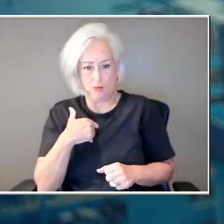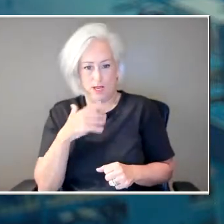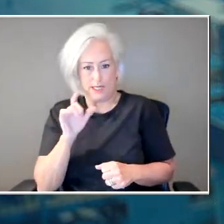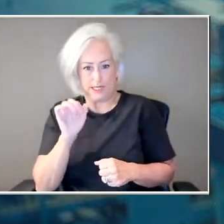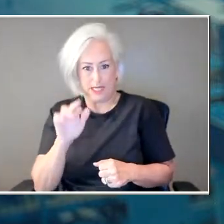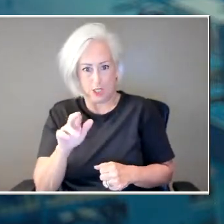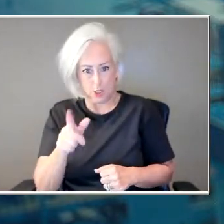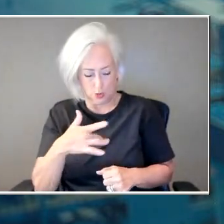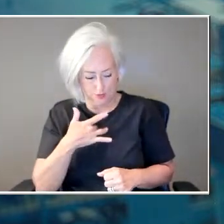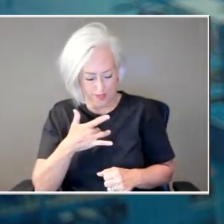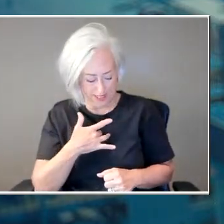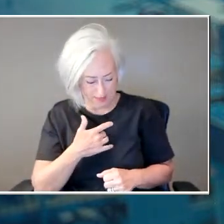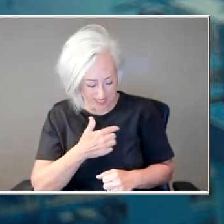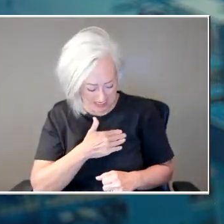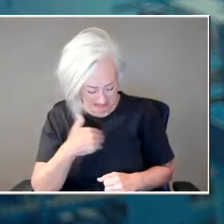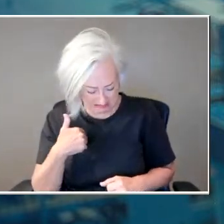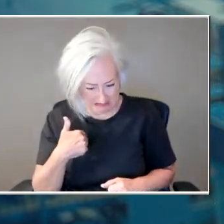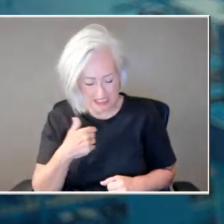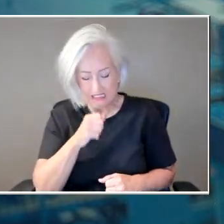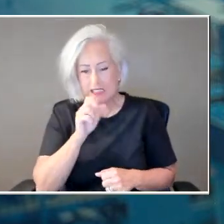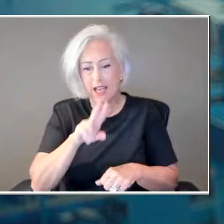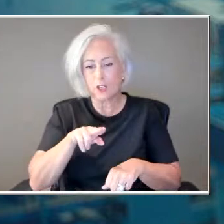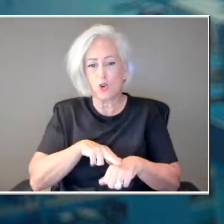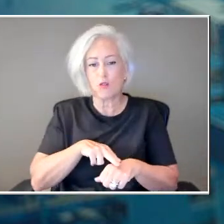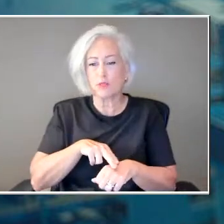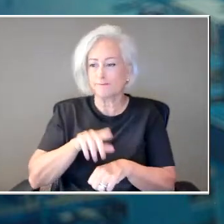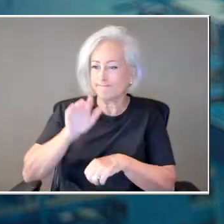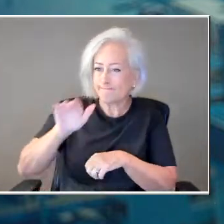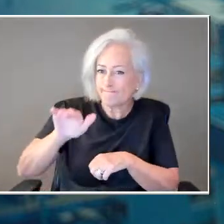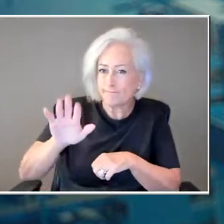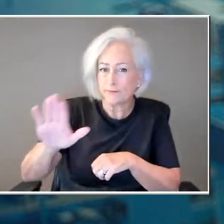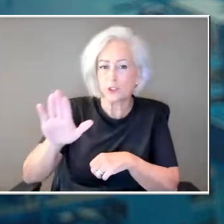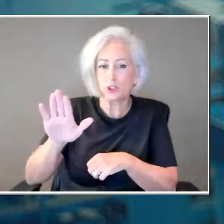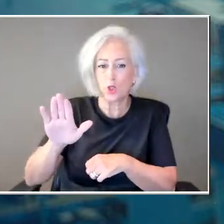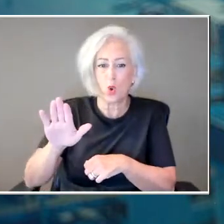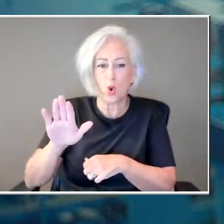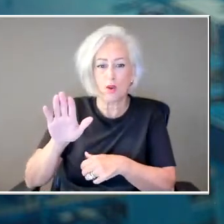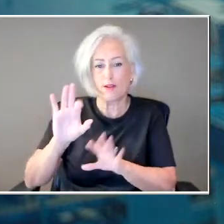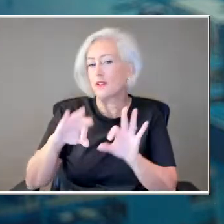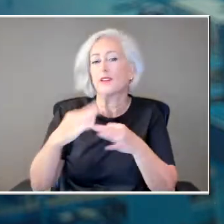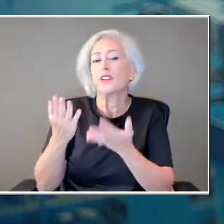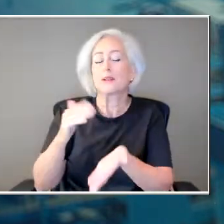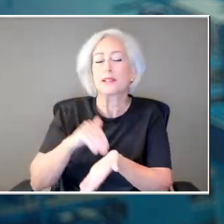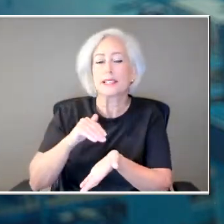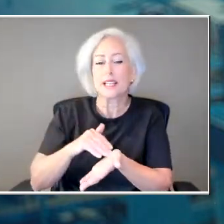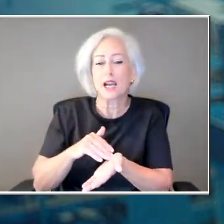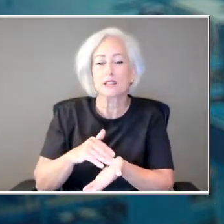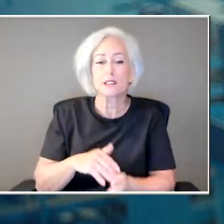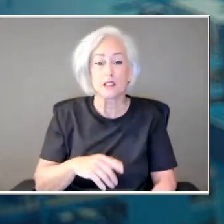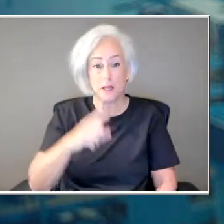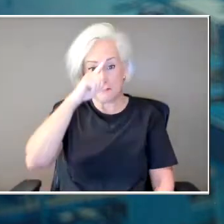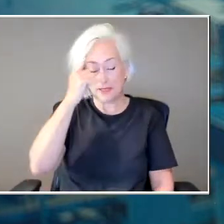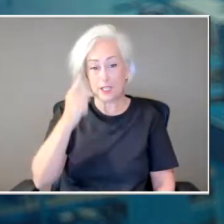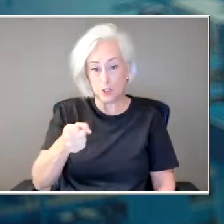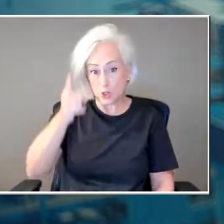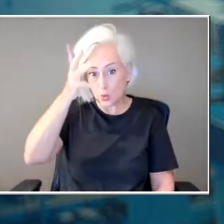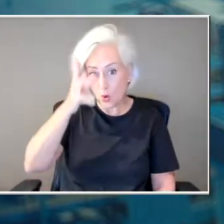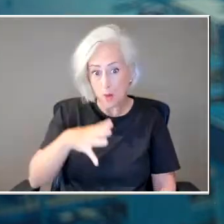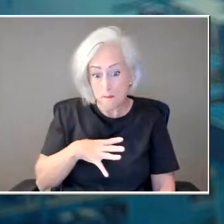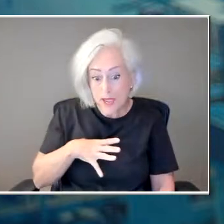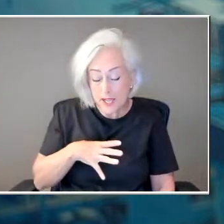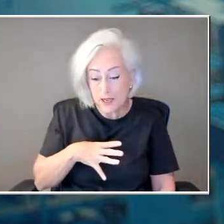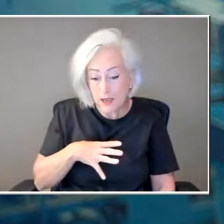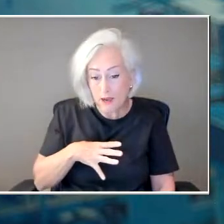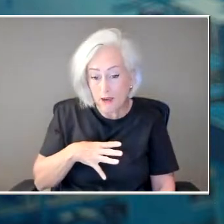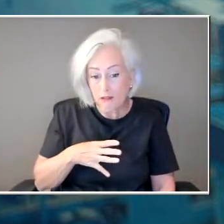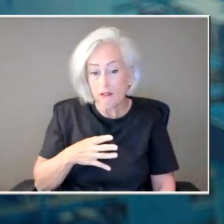follow up with your primary care doctor, and don't let somebody just write it off because you are a man. We can do mammograms on men.